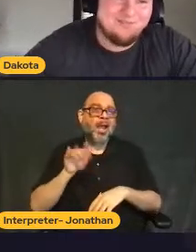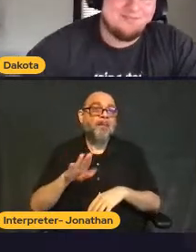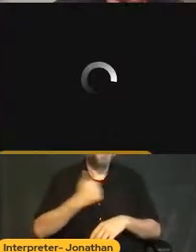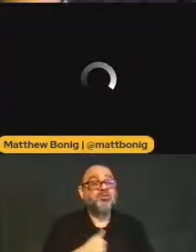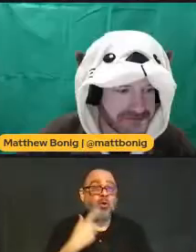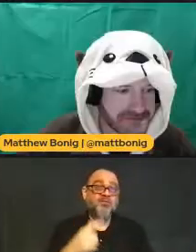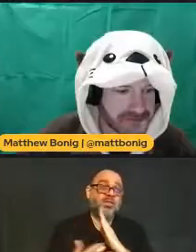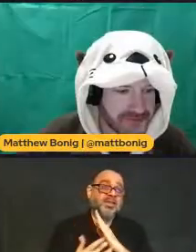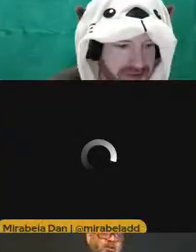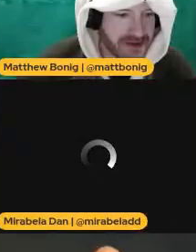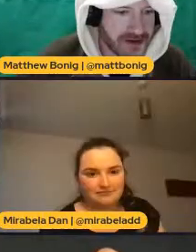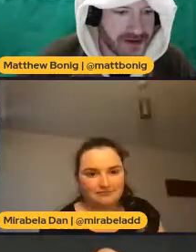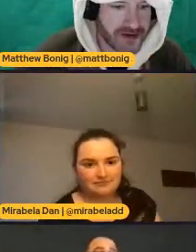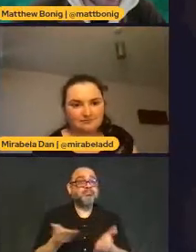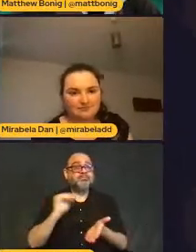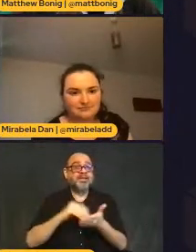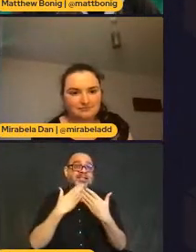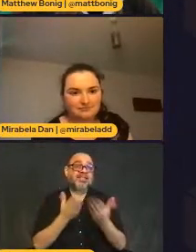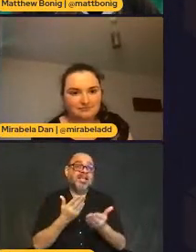everyone.